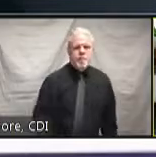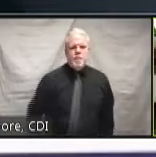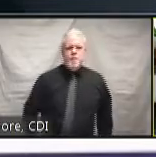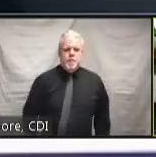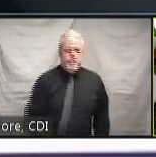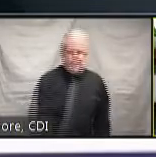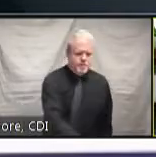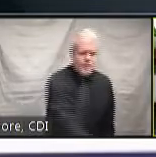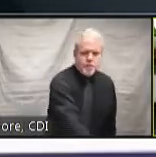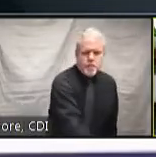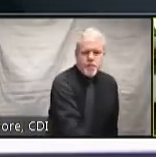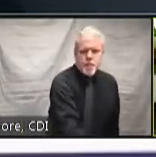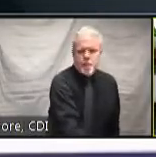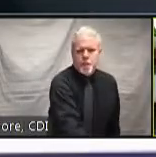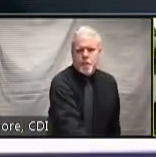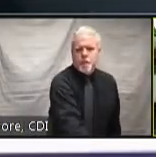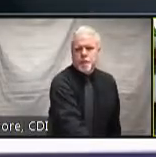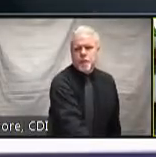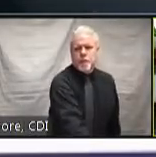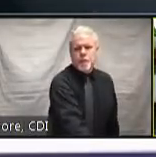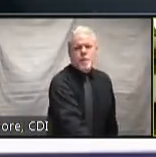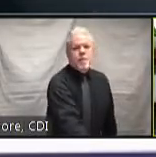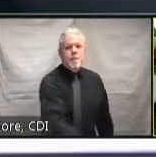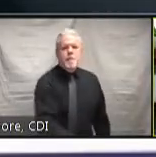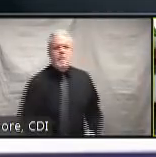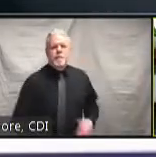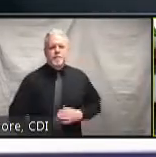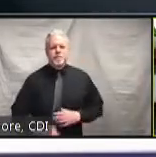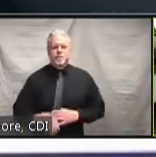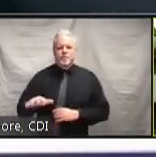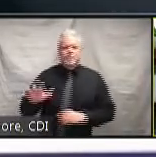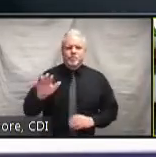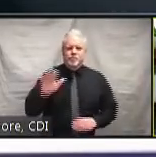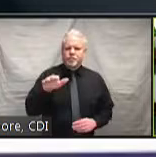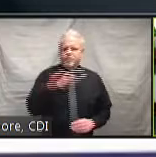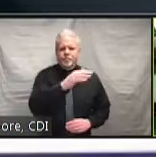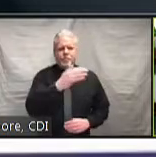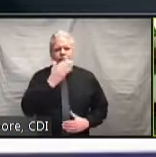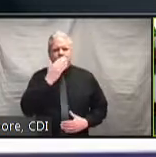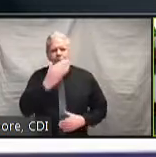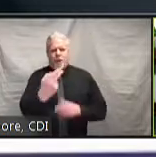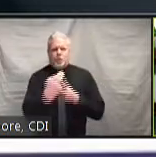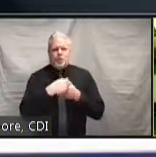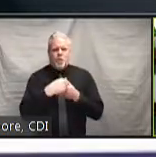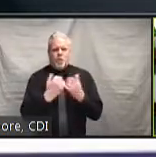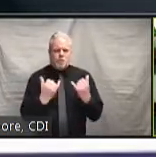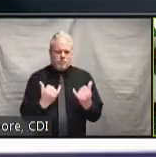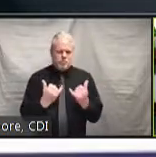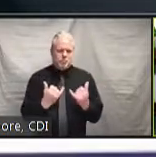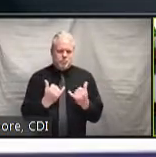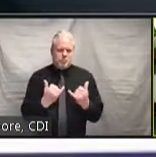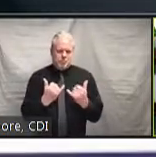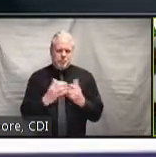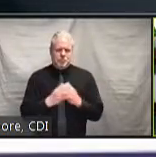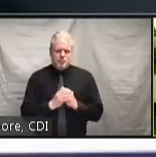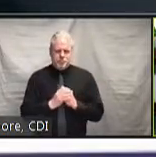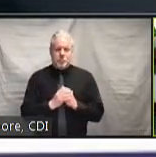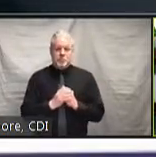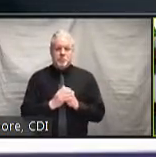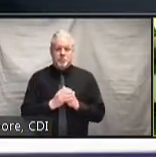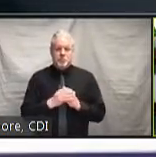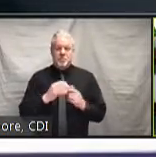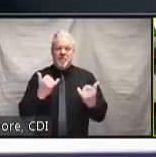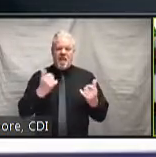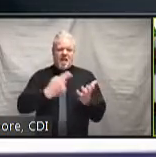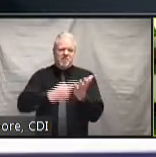Thank you all for joining us today for our weekly COVID-19 briefing. As always, we're also joined by Dr. Michael